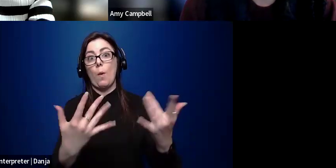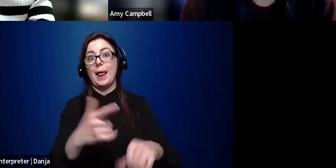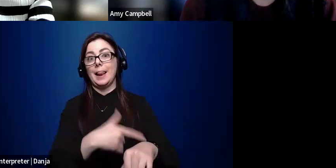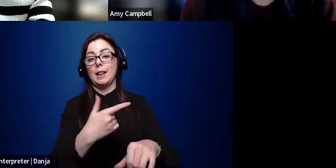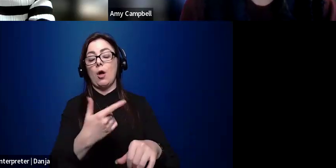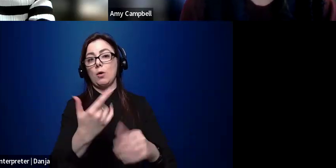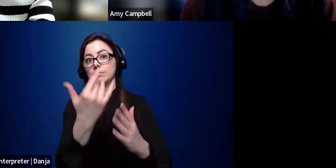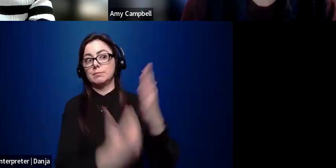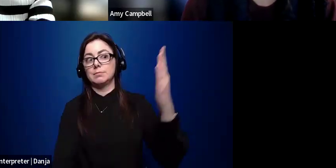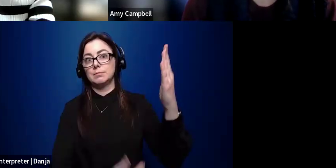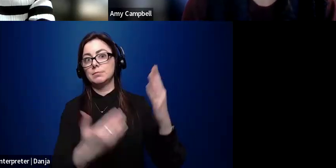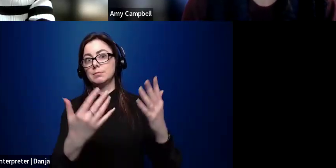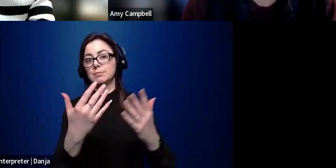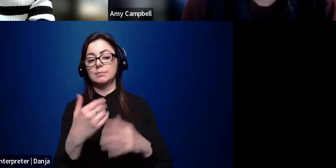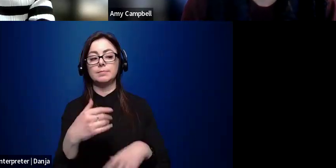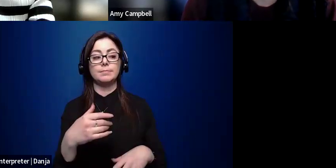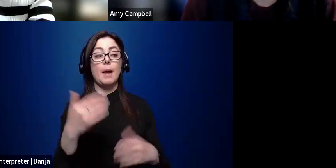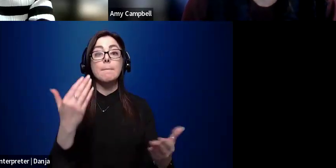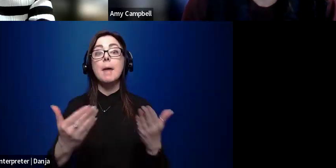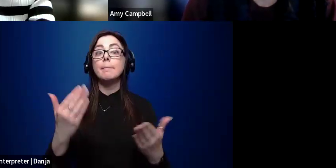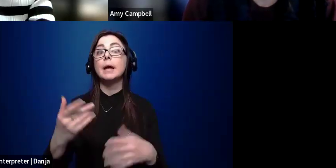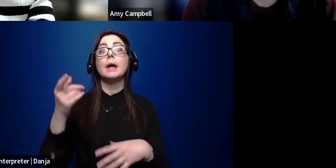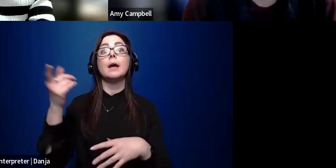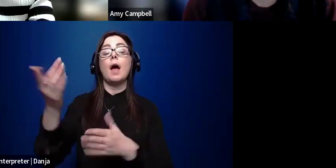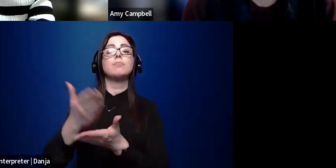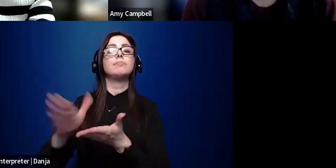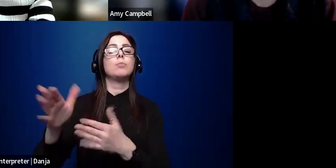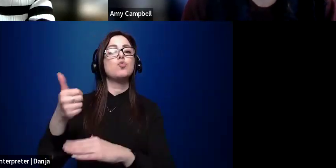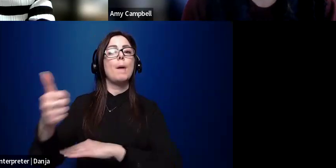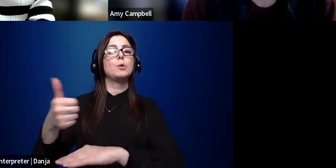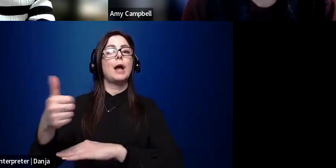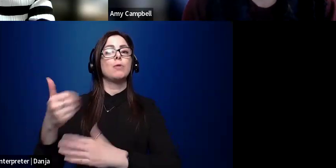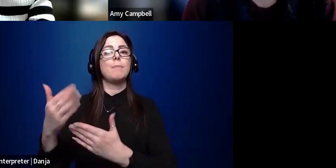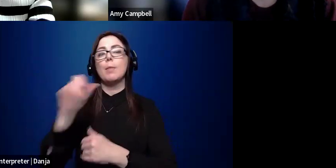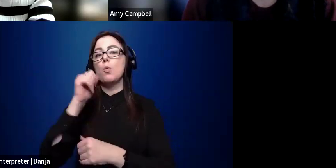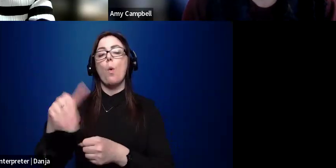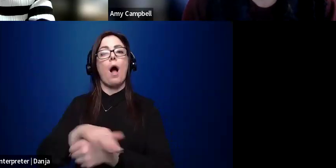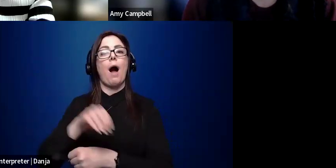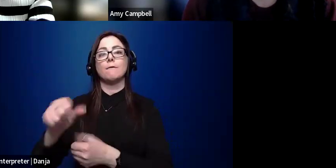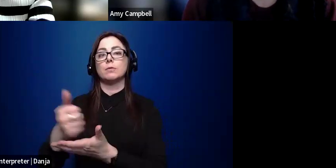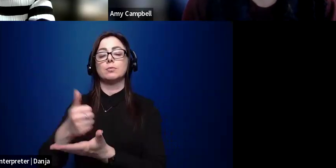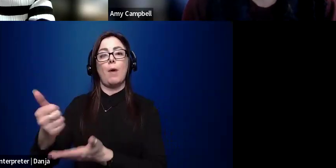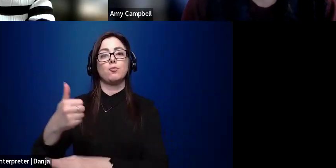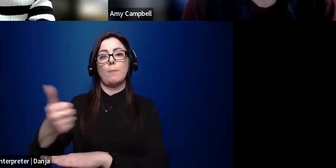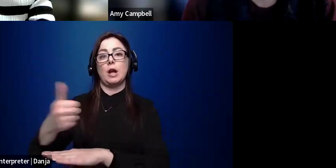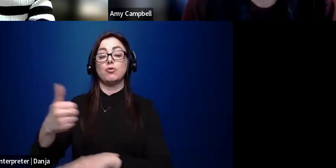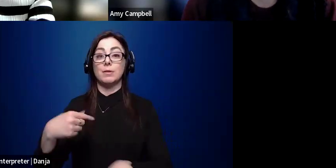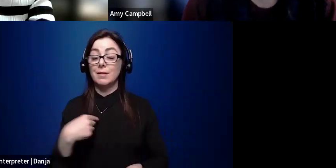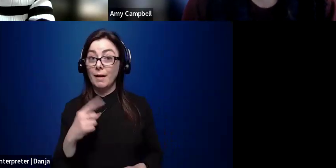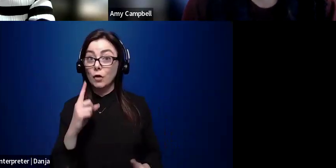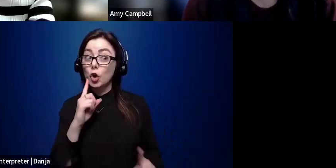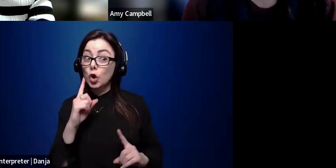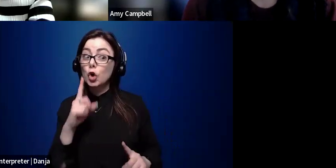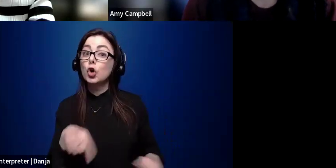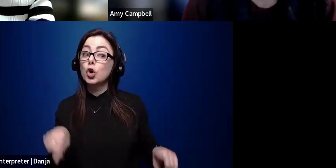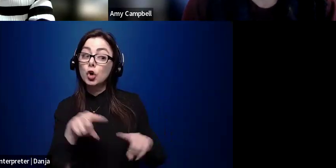So maybe we don't cover transportation. I have heard many people say Iowa's Medicaid benefits are pretty